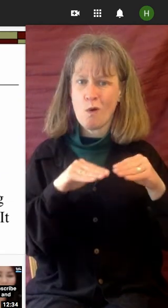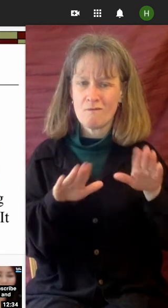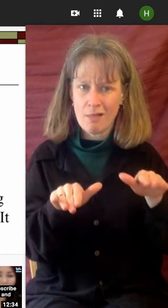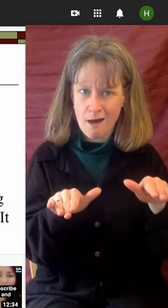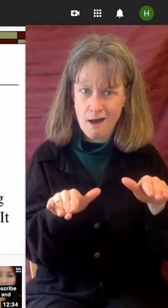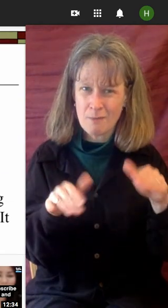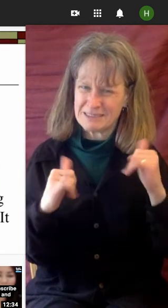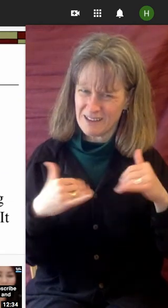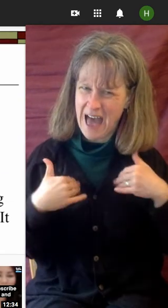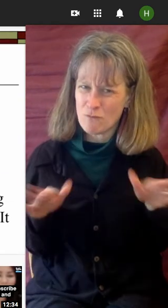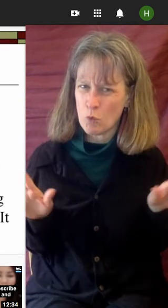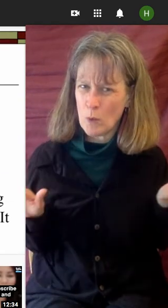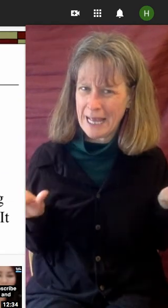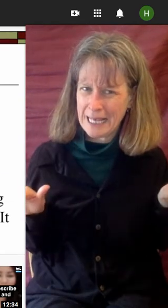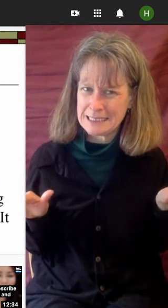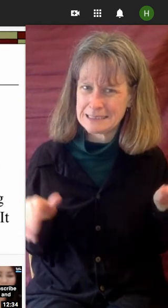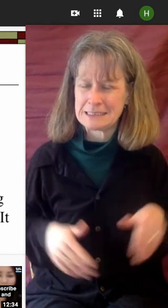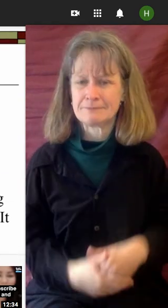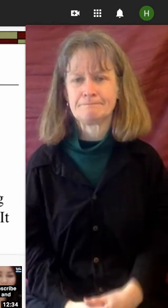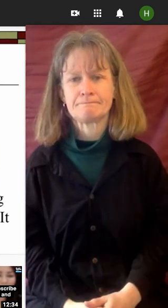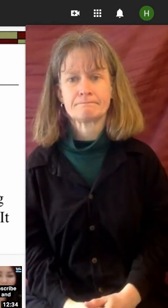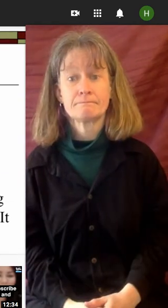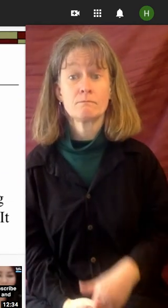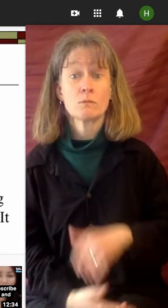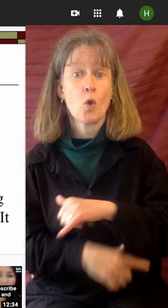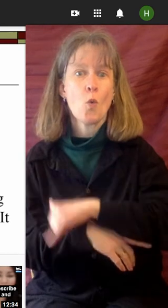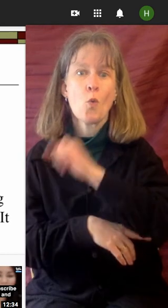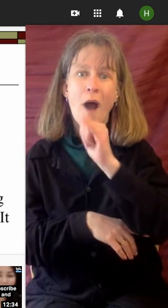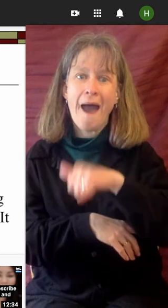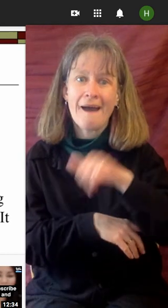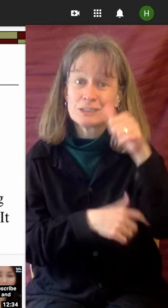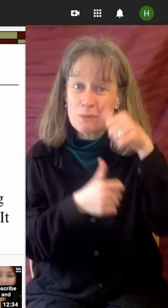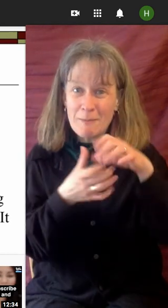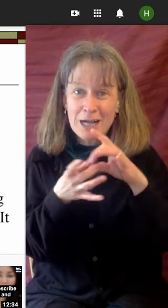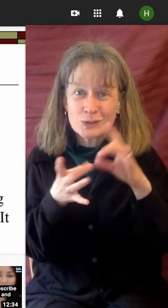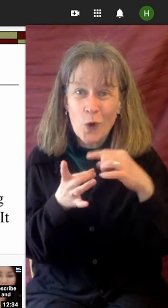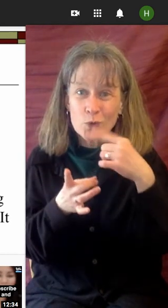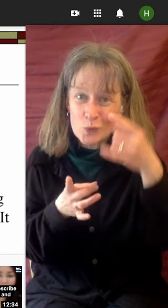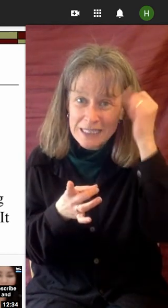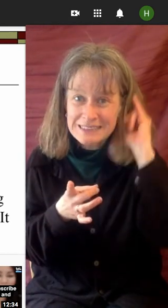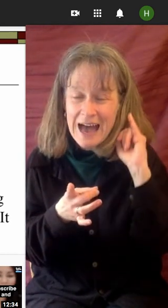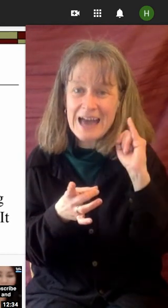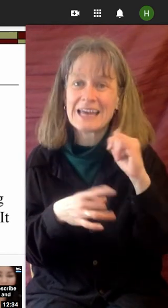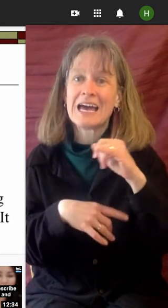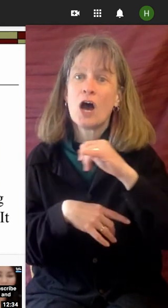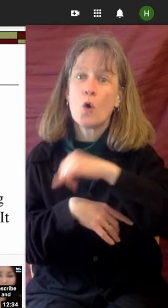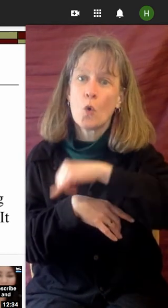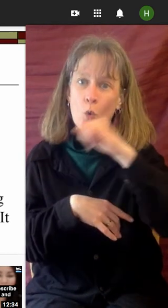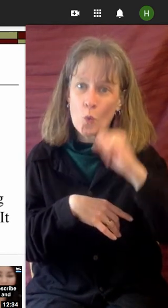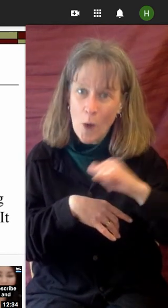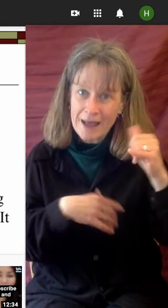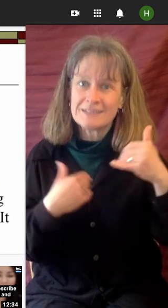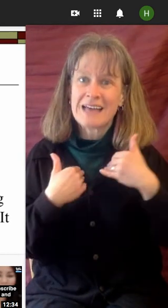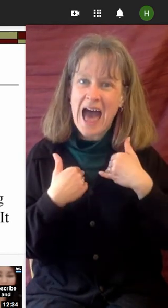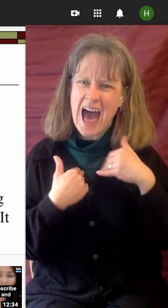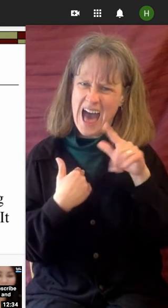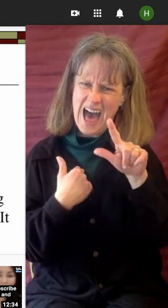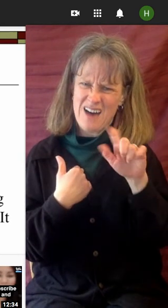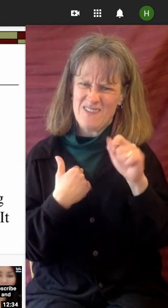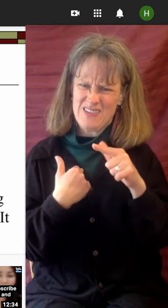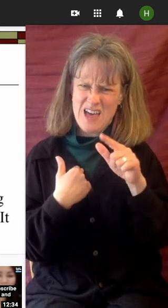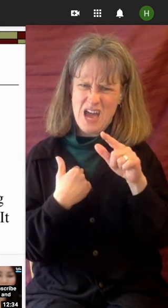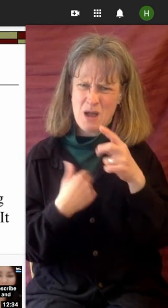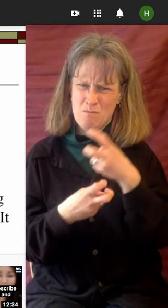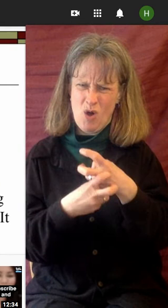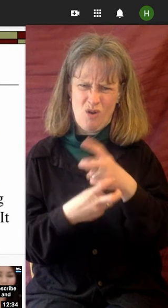Whales have leg bones. They have a femur. It's so